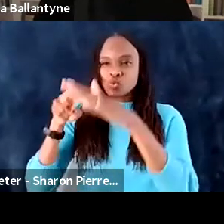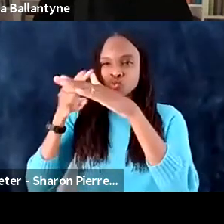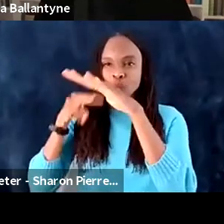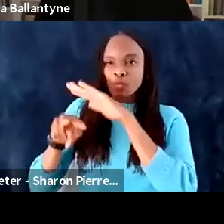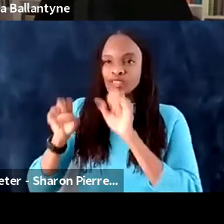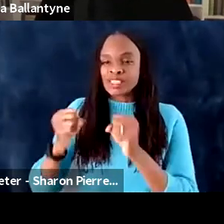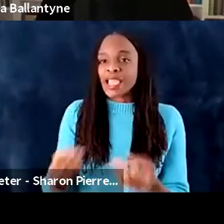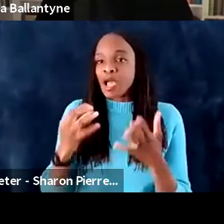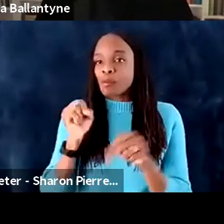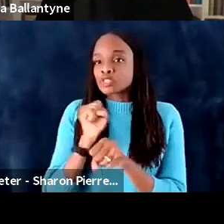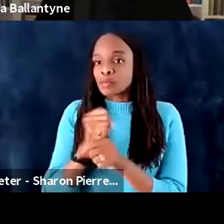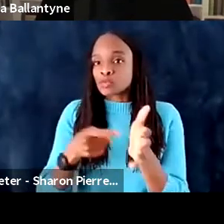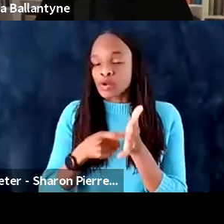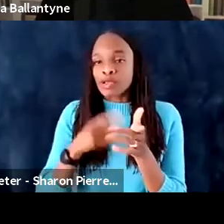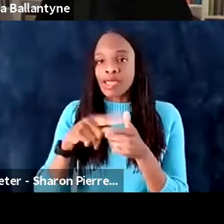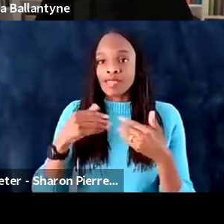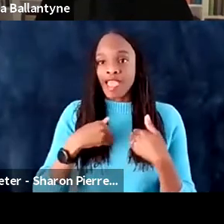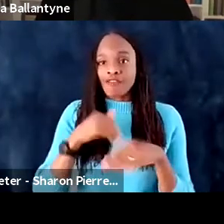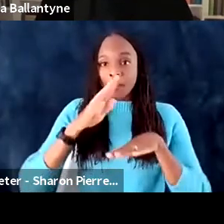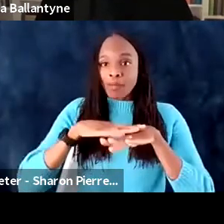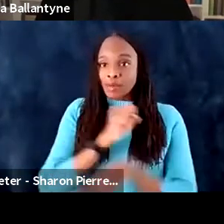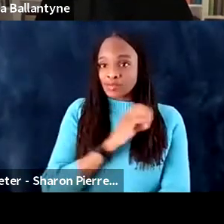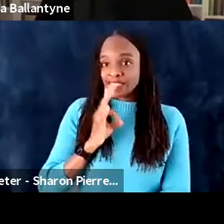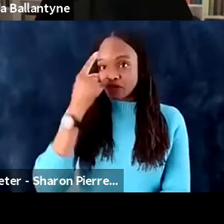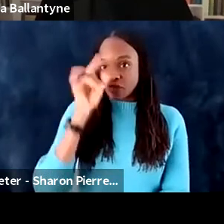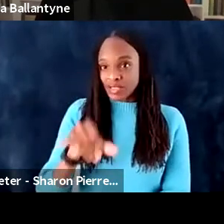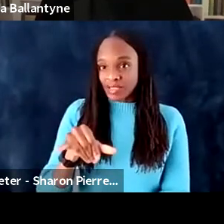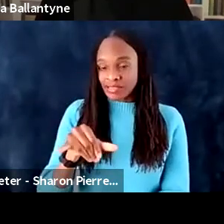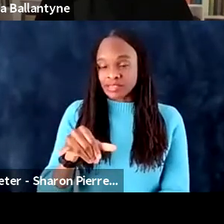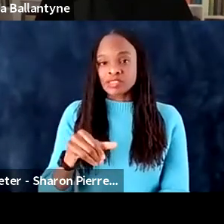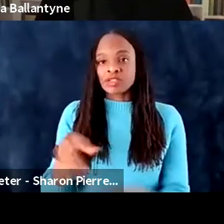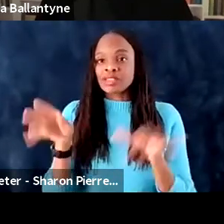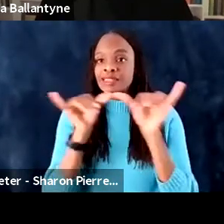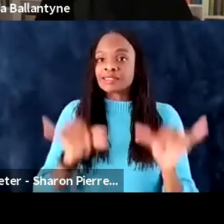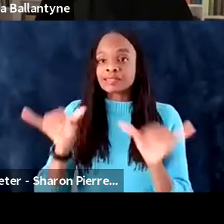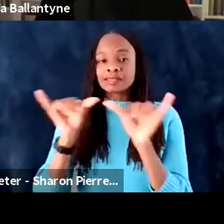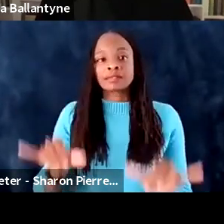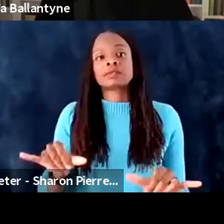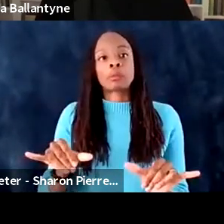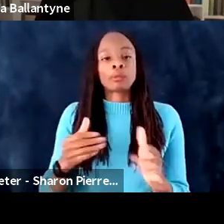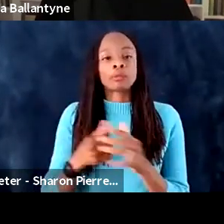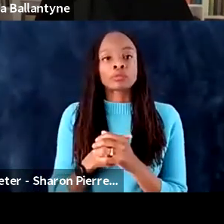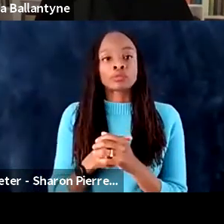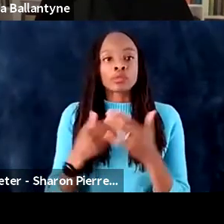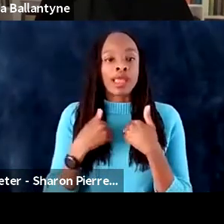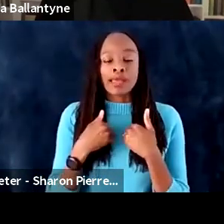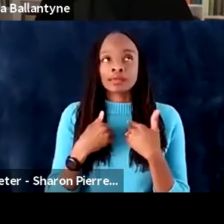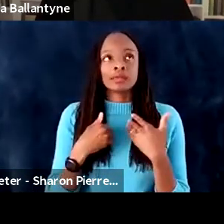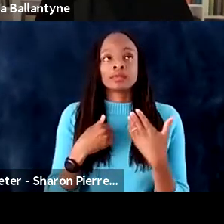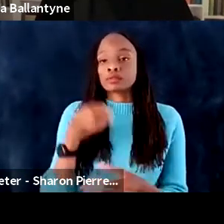then keeping that staffing at a minimum level. And these systems pull in historic information